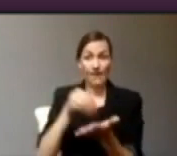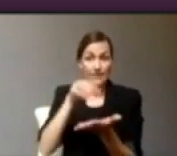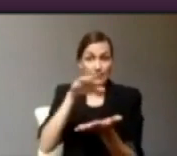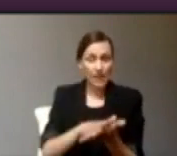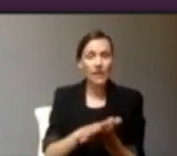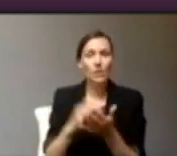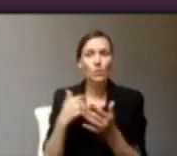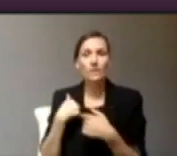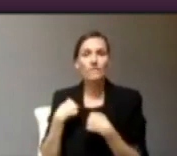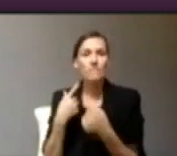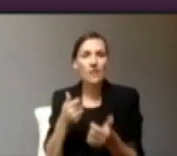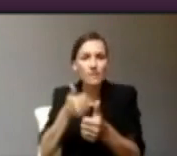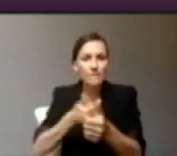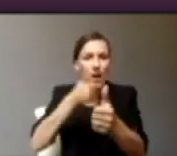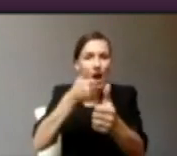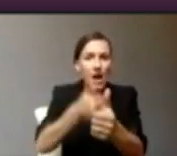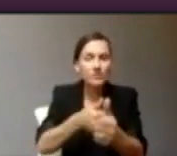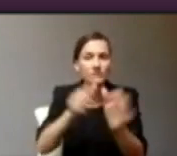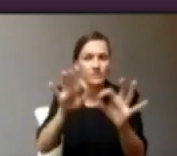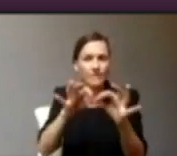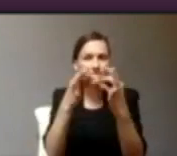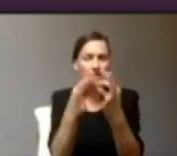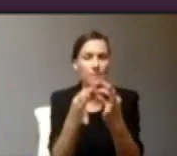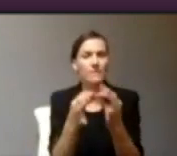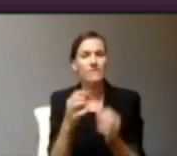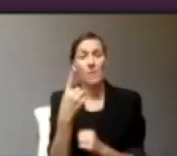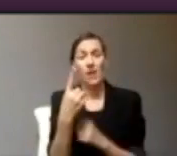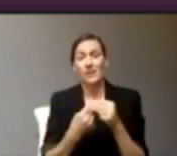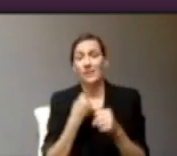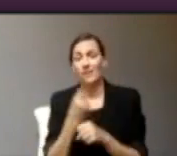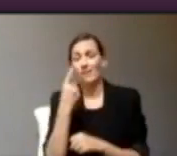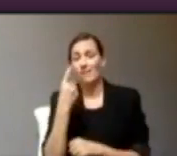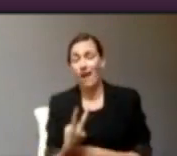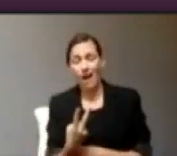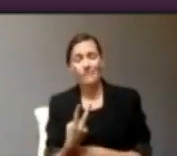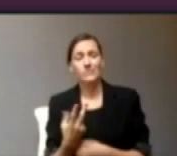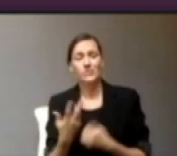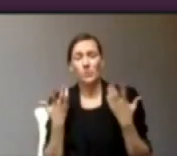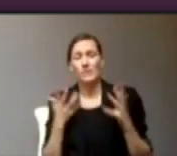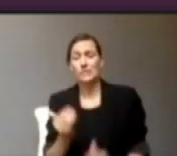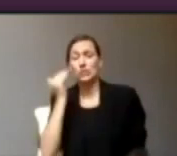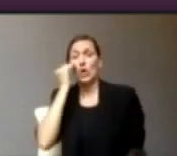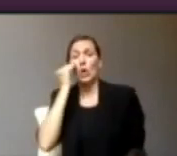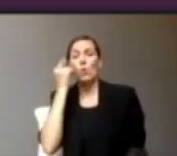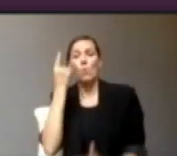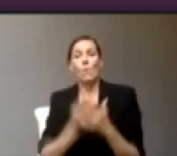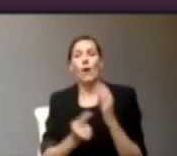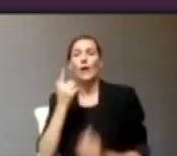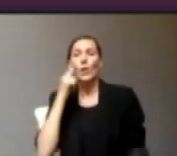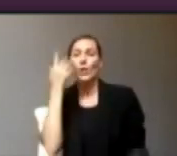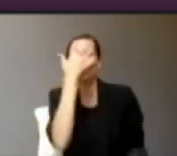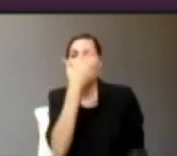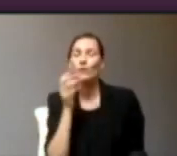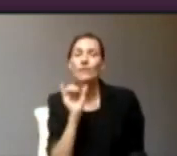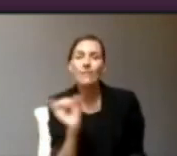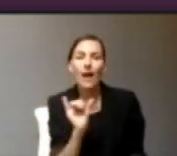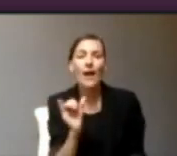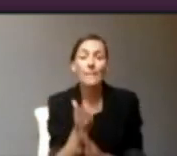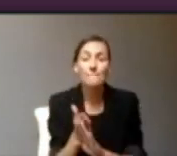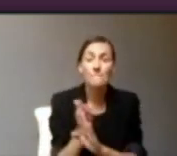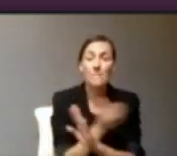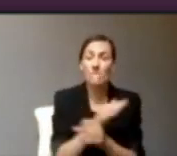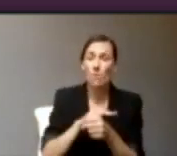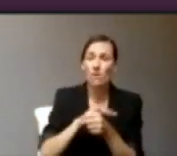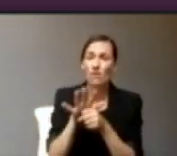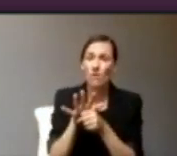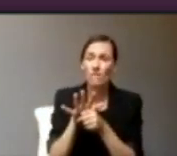years prior to COVID. So we kind of know what the lay of the land looked like before COVID hit. And then we can really start to tease apart